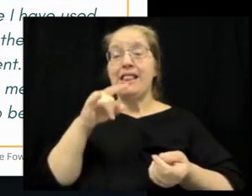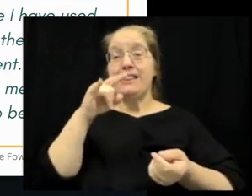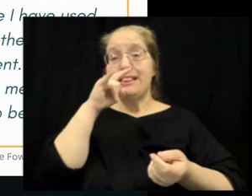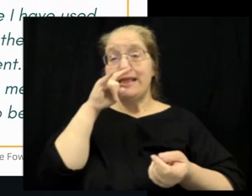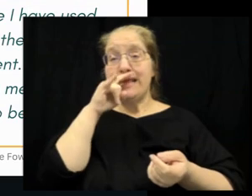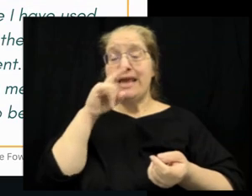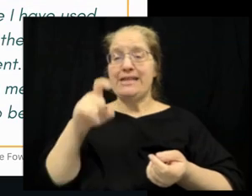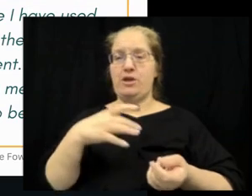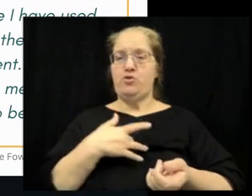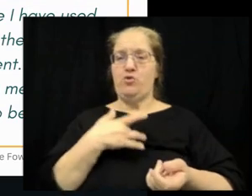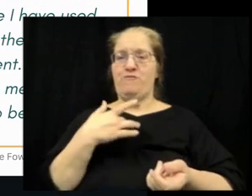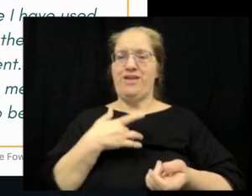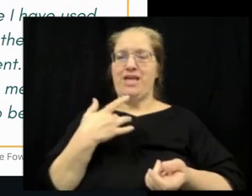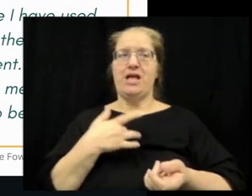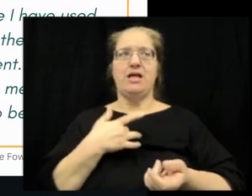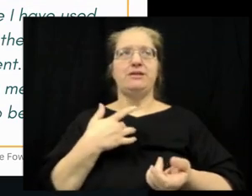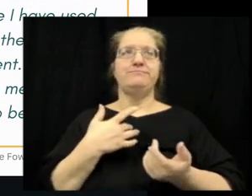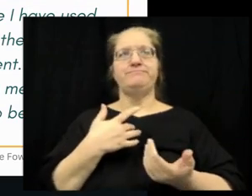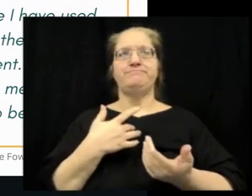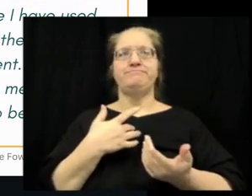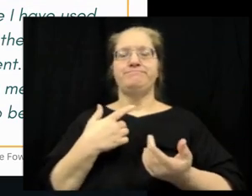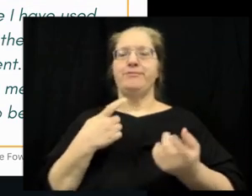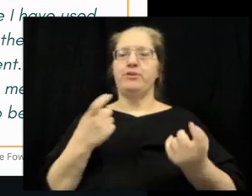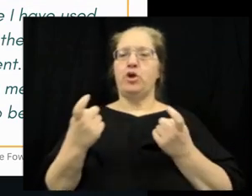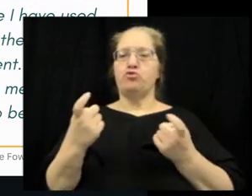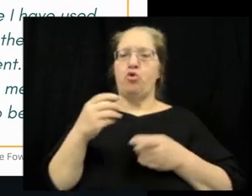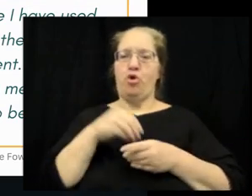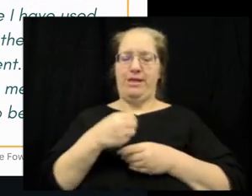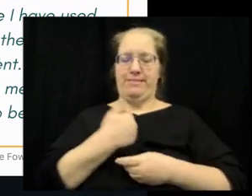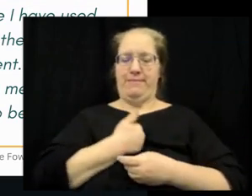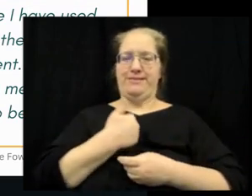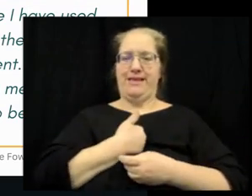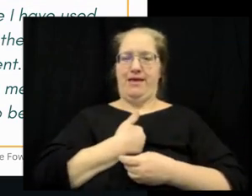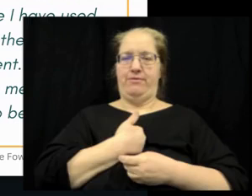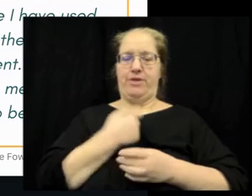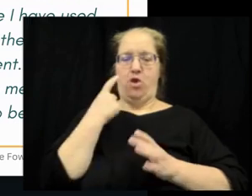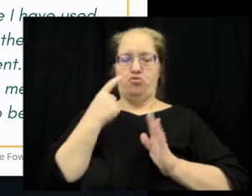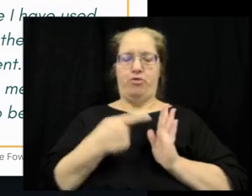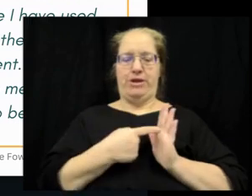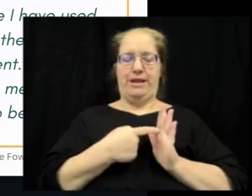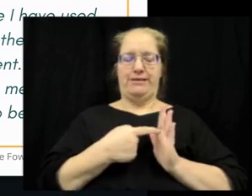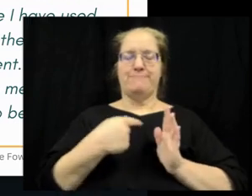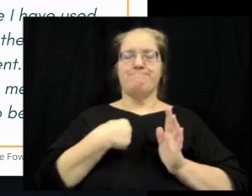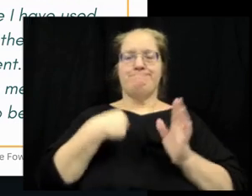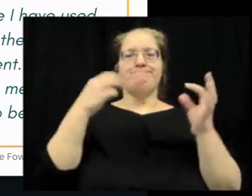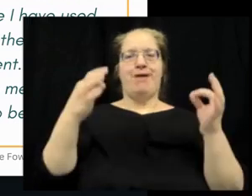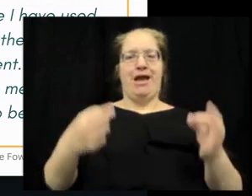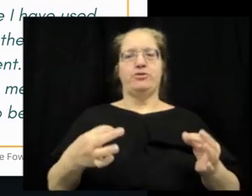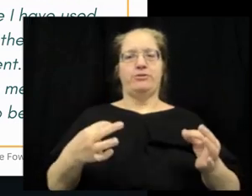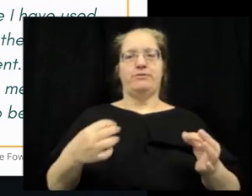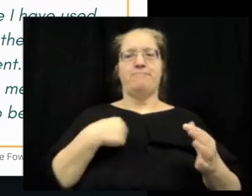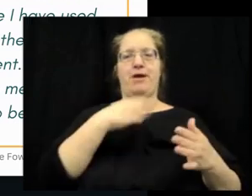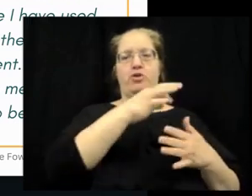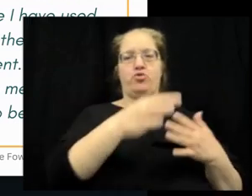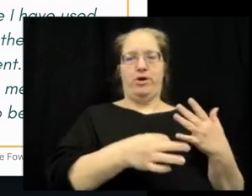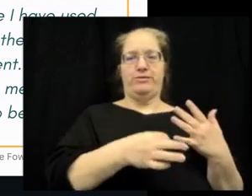to feel that sense of that locus of control within themselves and recognize they're making a choice about